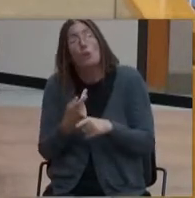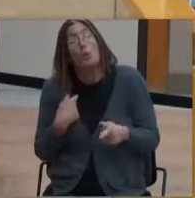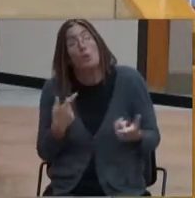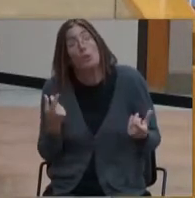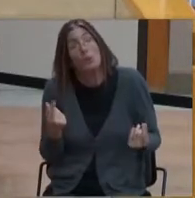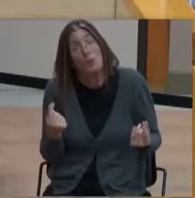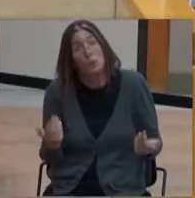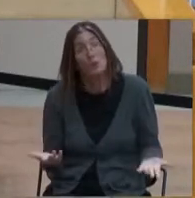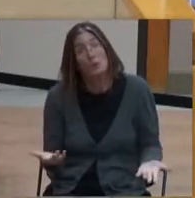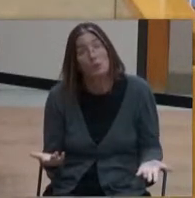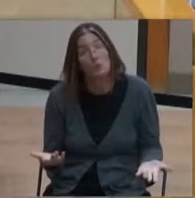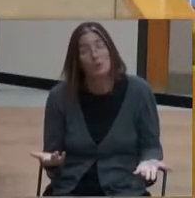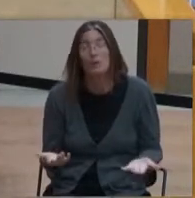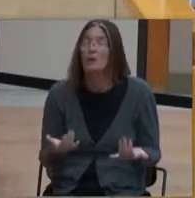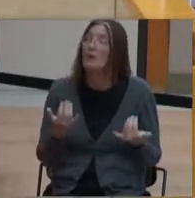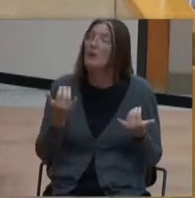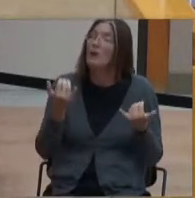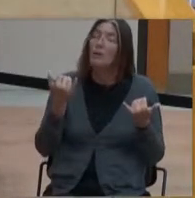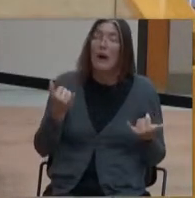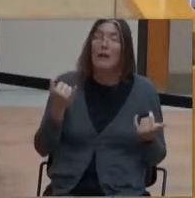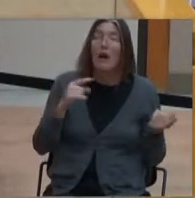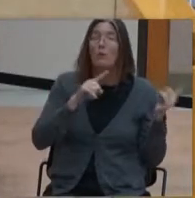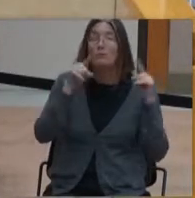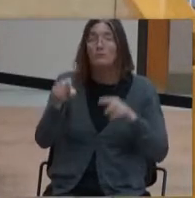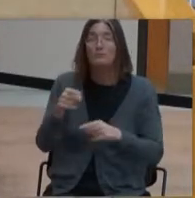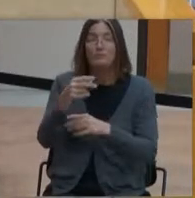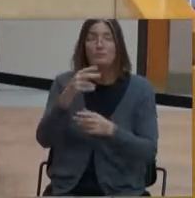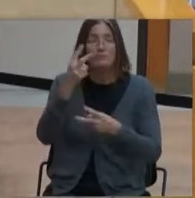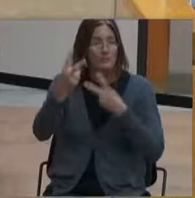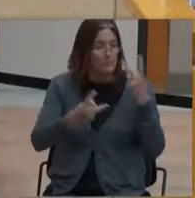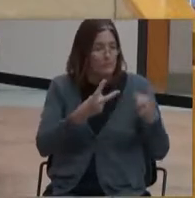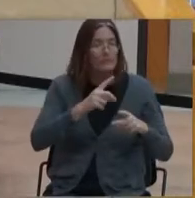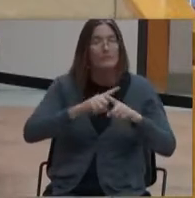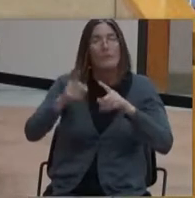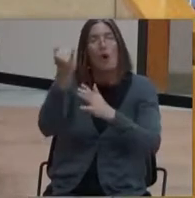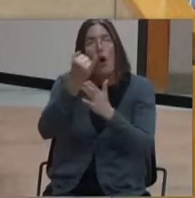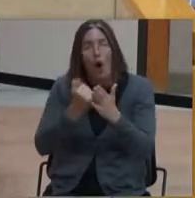Right now, we have been visiting the Heritage Museum and art museums.